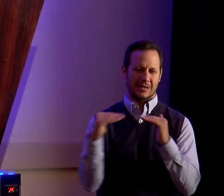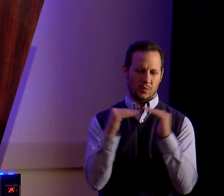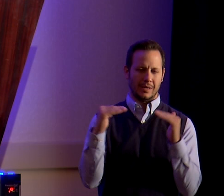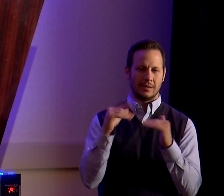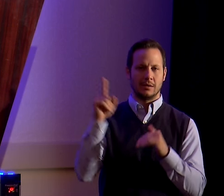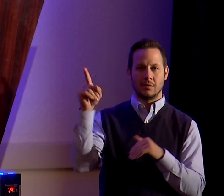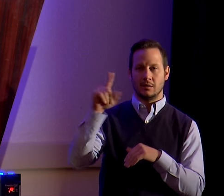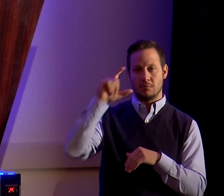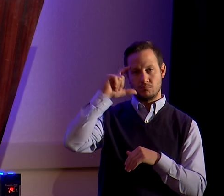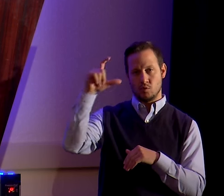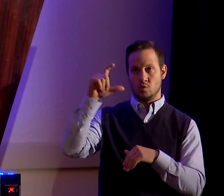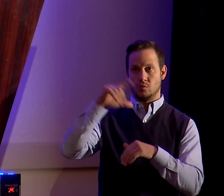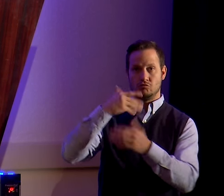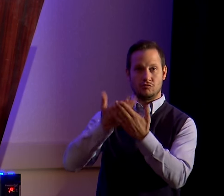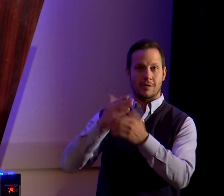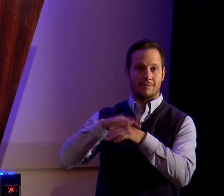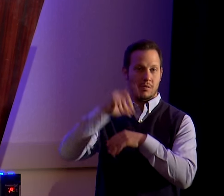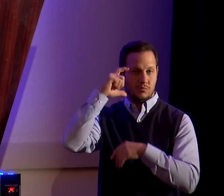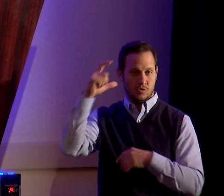in Borneo at that time.